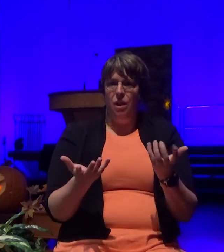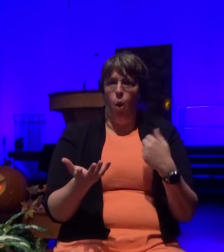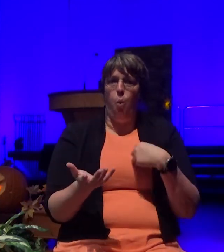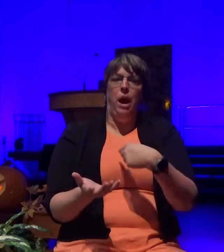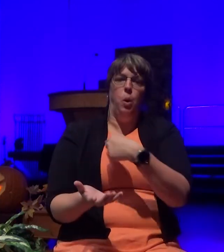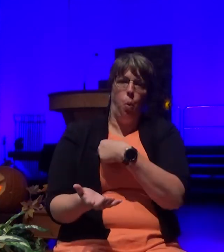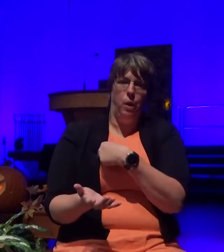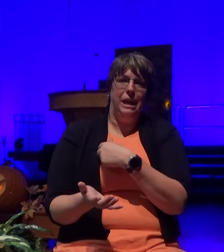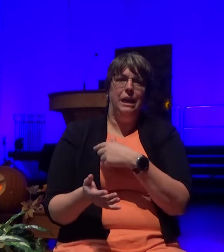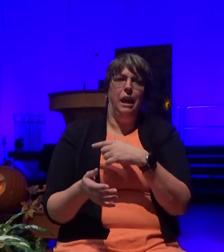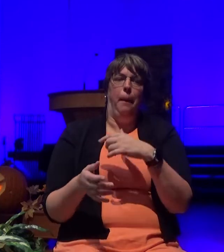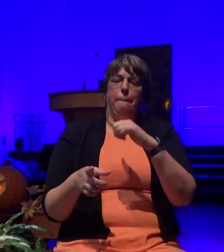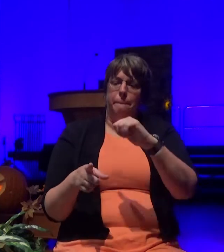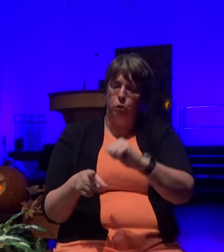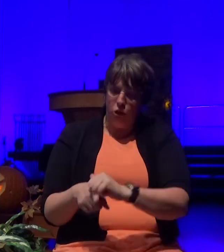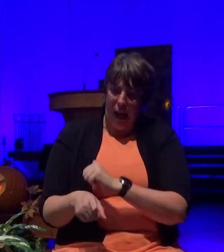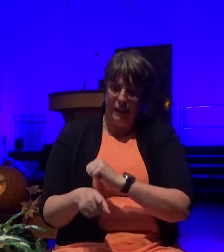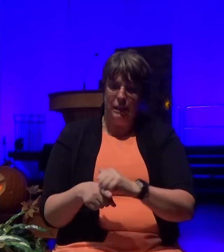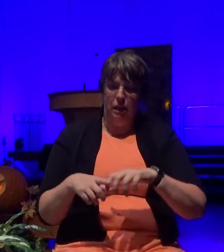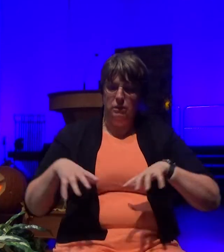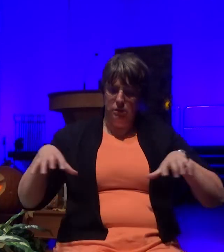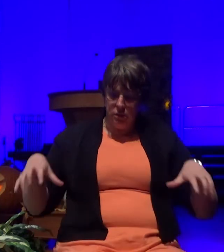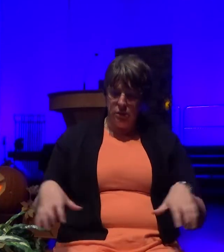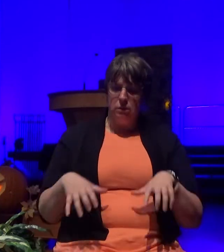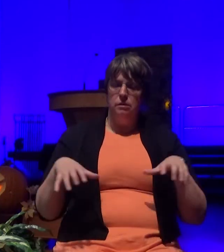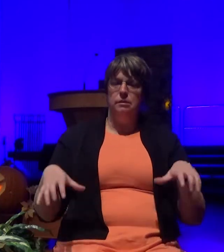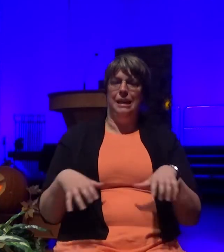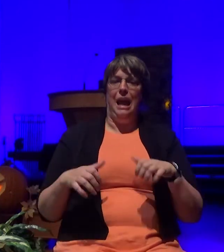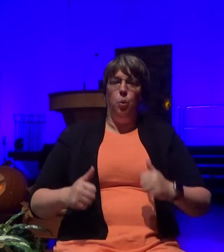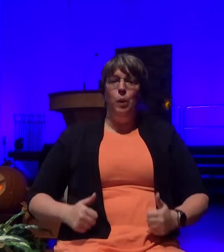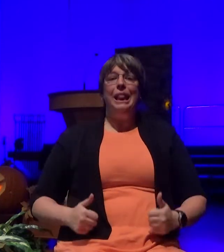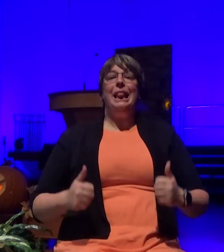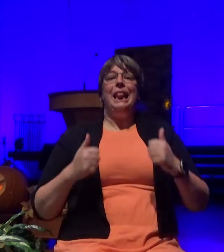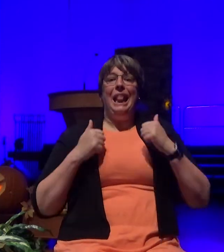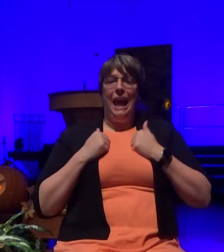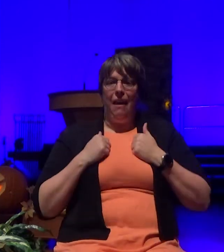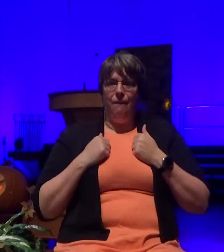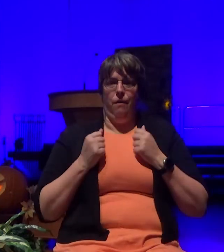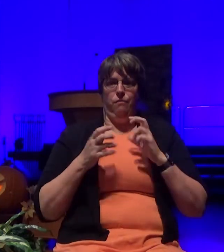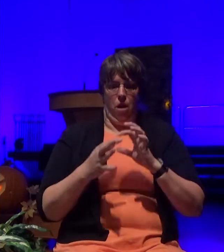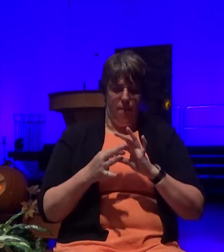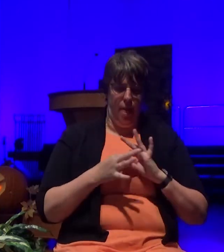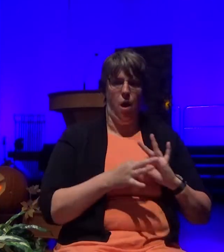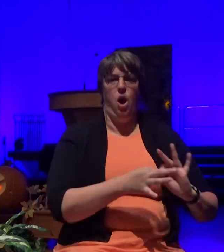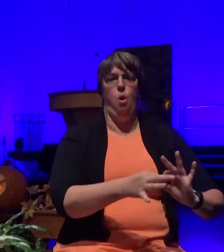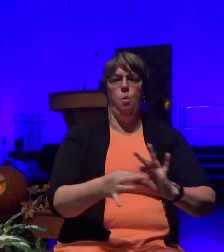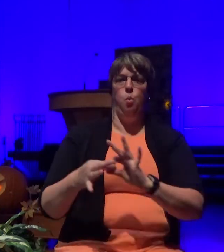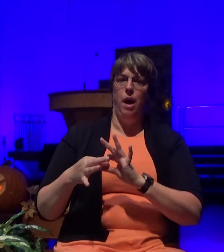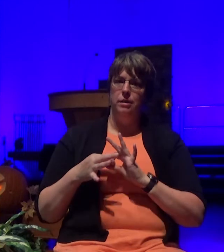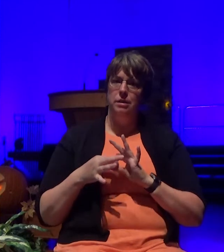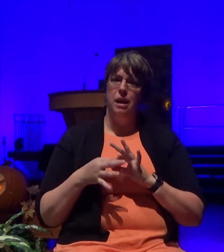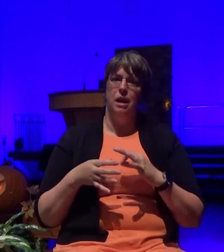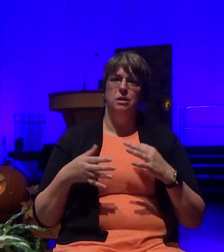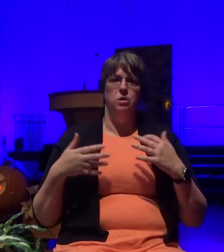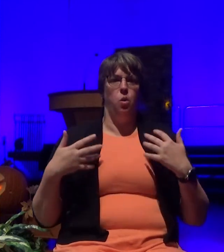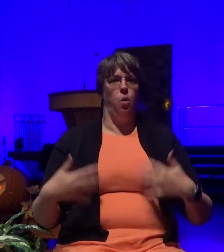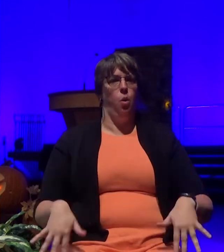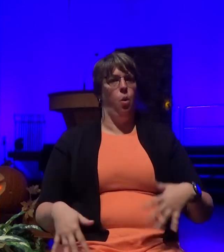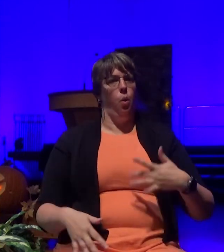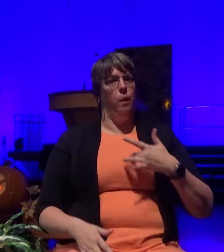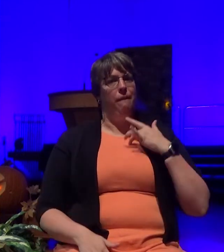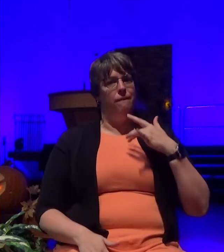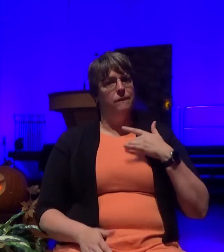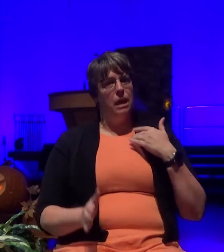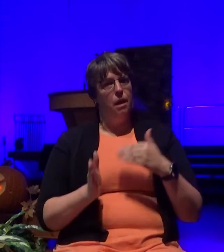live from and cultivate our oneness, we begin to feel this more often, more